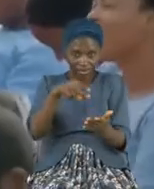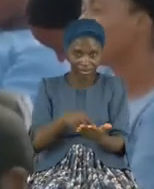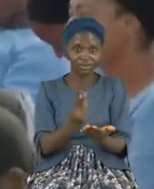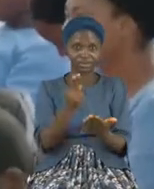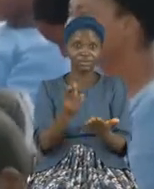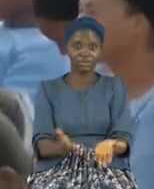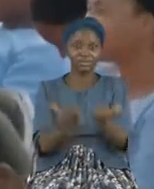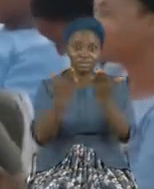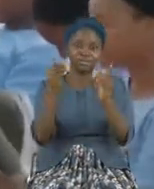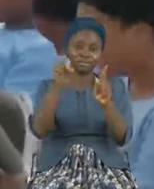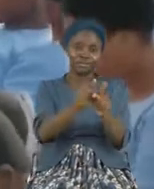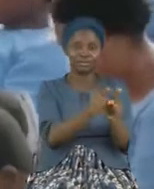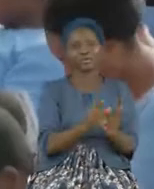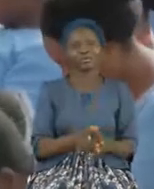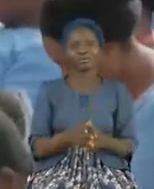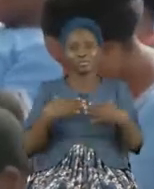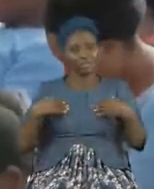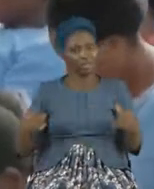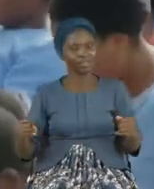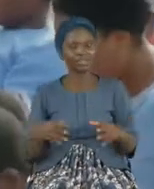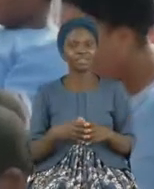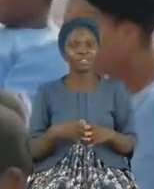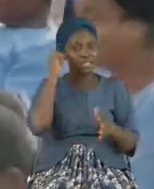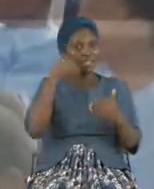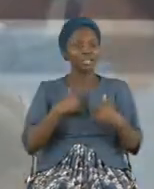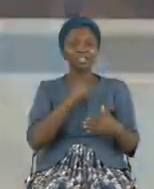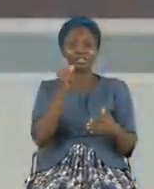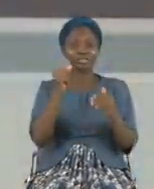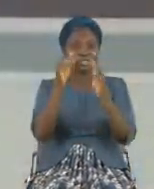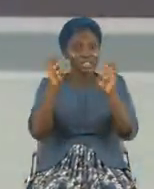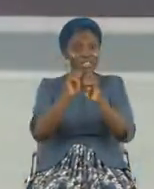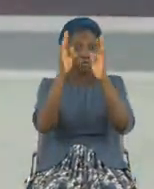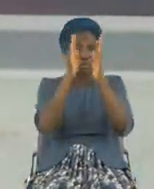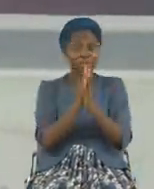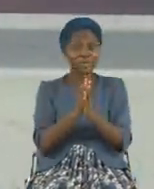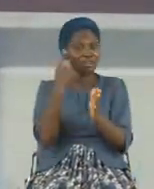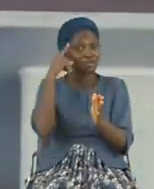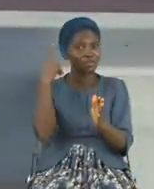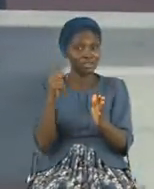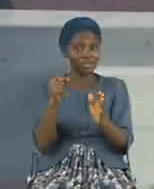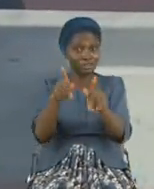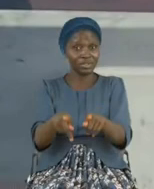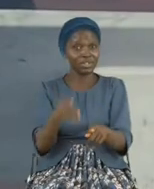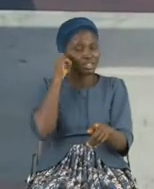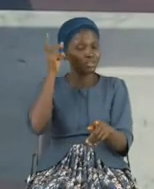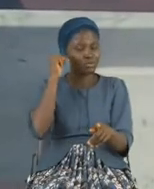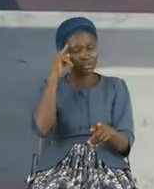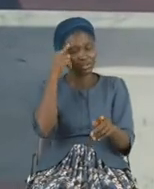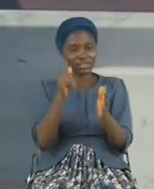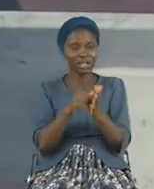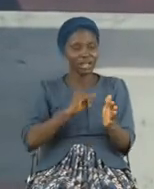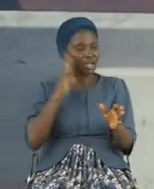Healed. He had not even prayed for the healing. He was thinking, I'll do this first and settle